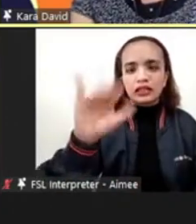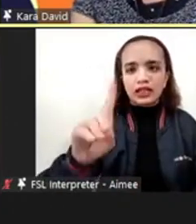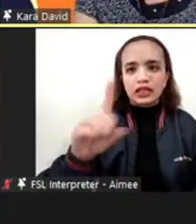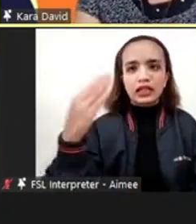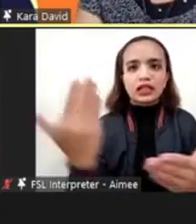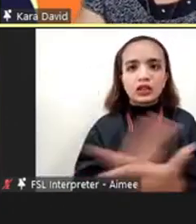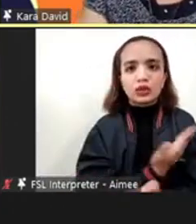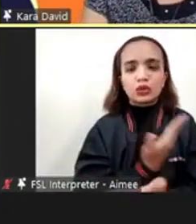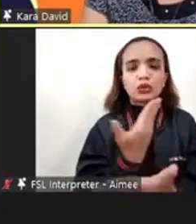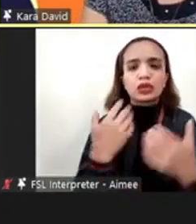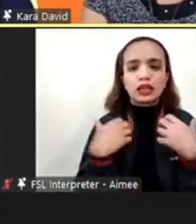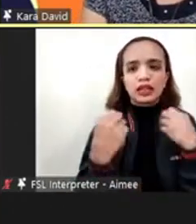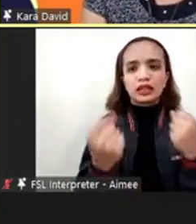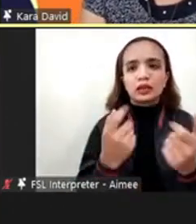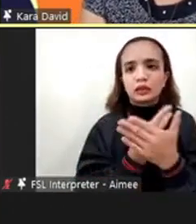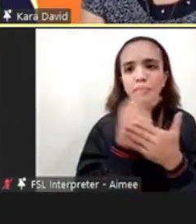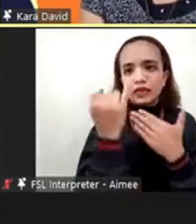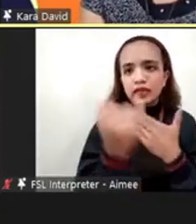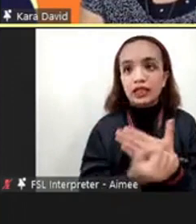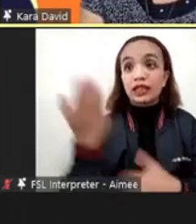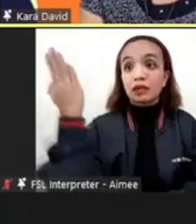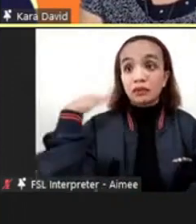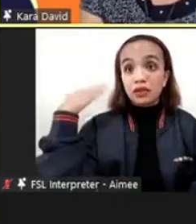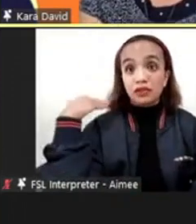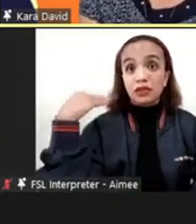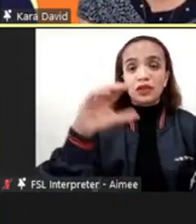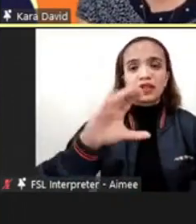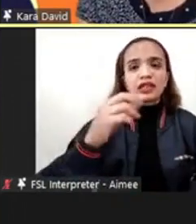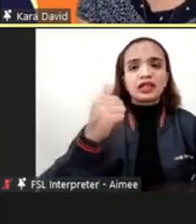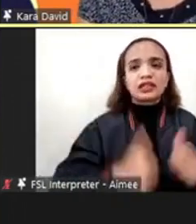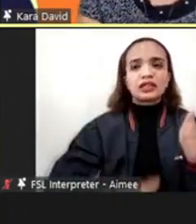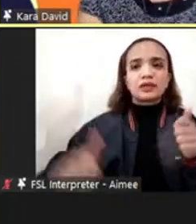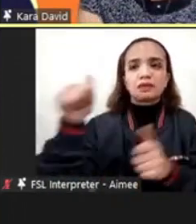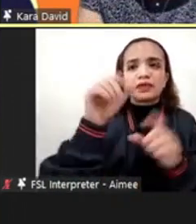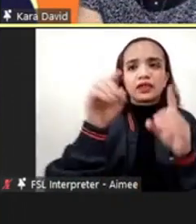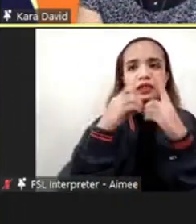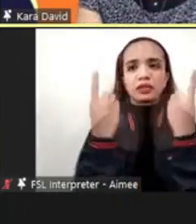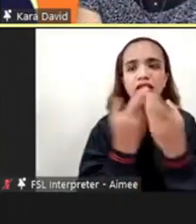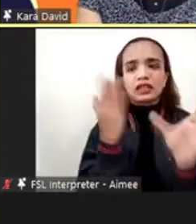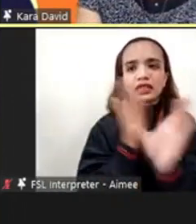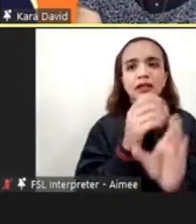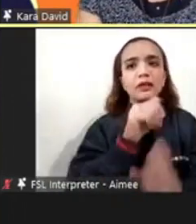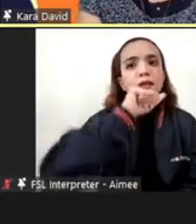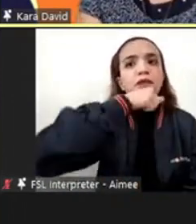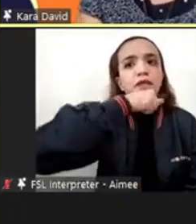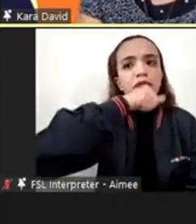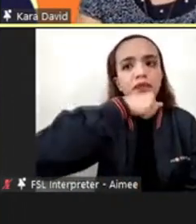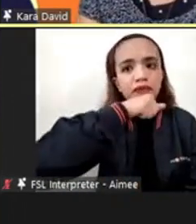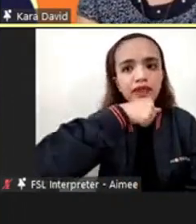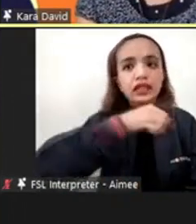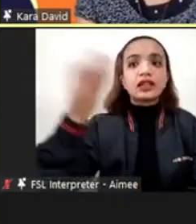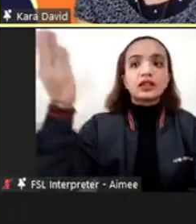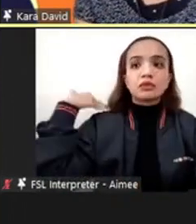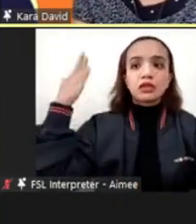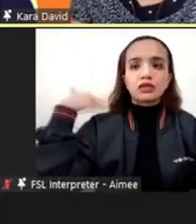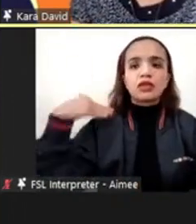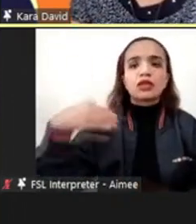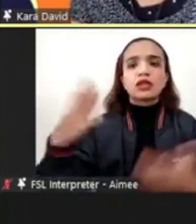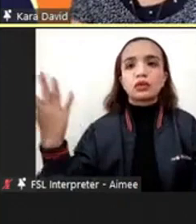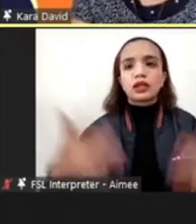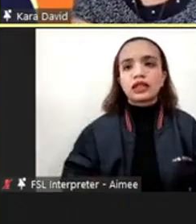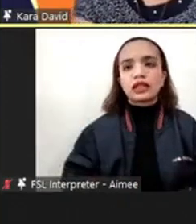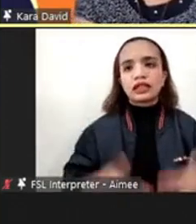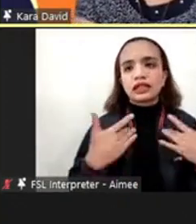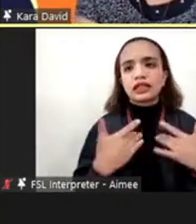Dati siyang chairperson ng Department of Psychology ng Ateneo de Manila University. At dati rin siyang presidente ng